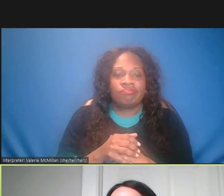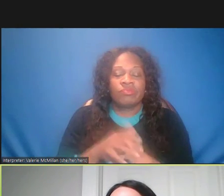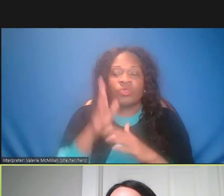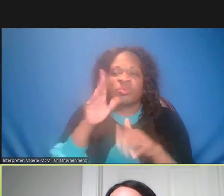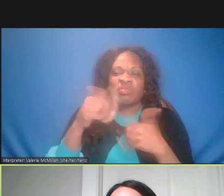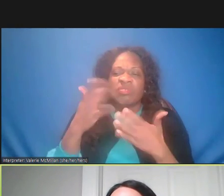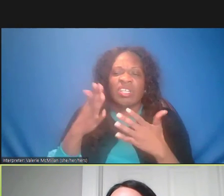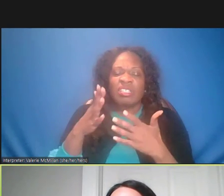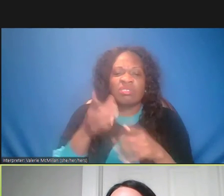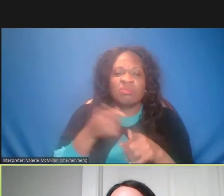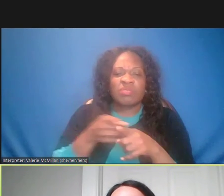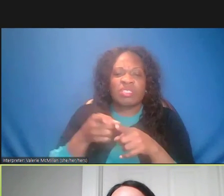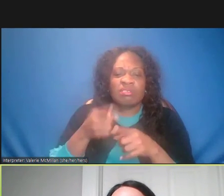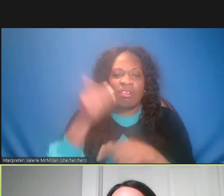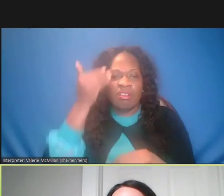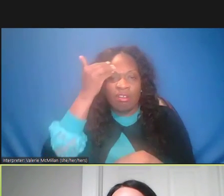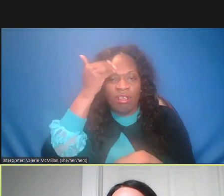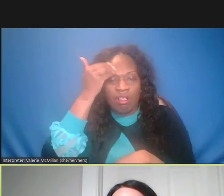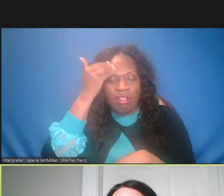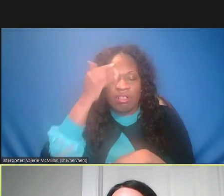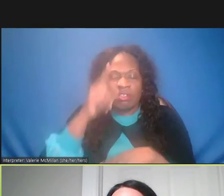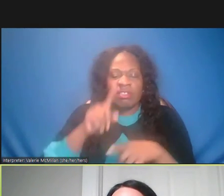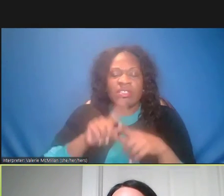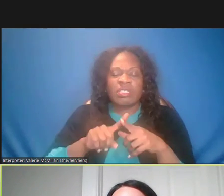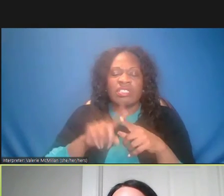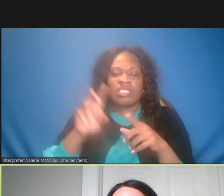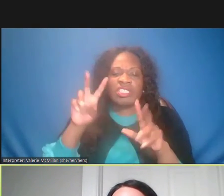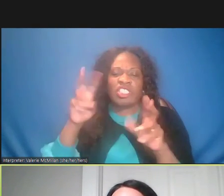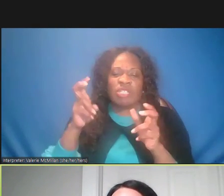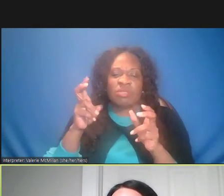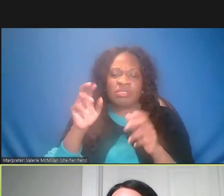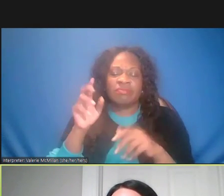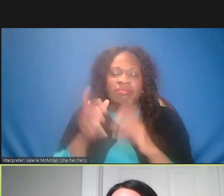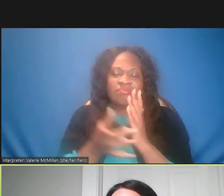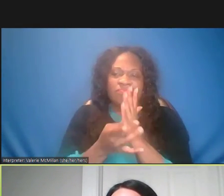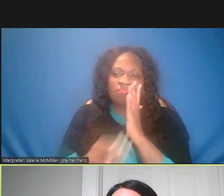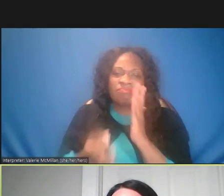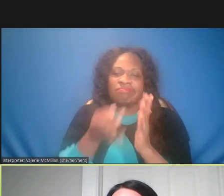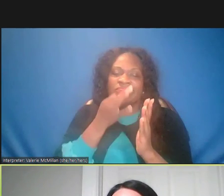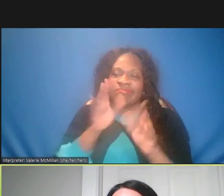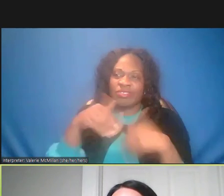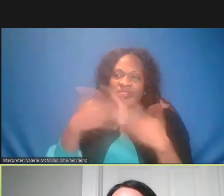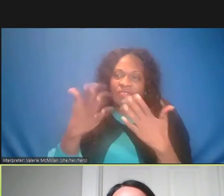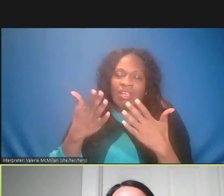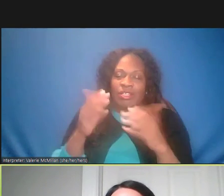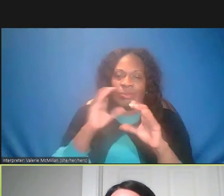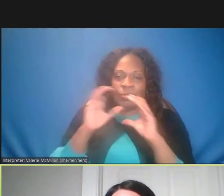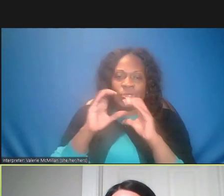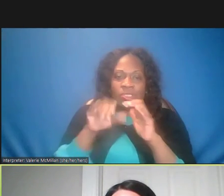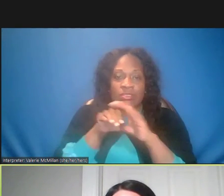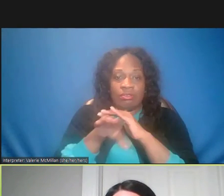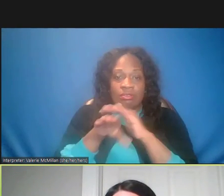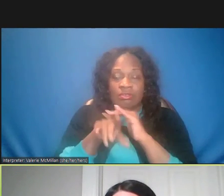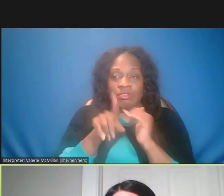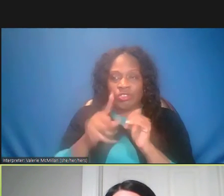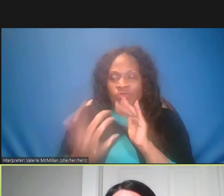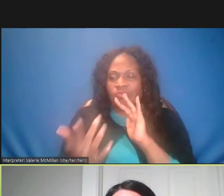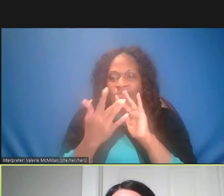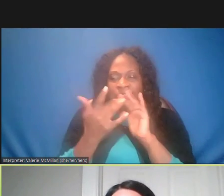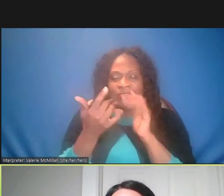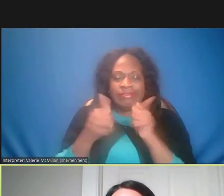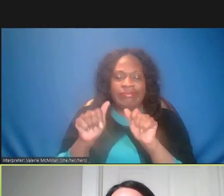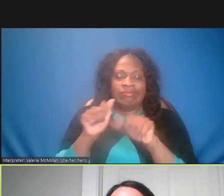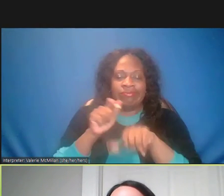provide specialized knowledge from subject matter experts to help you provide communication access, and you can reach out to us at any